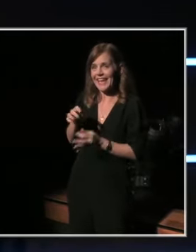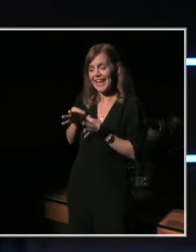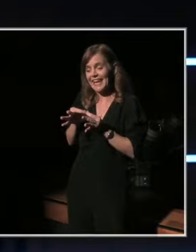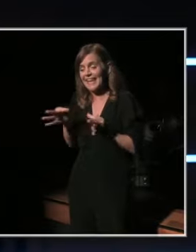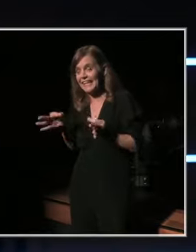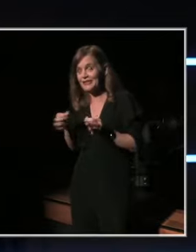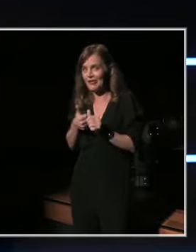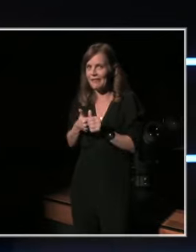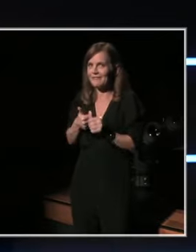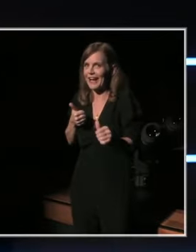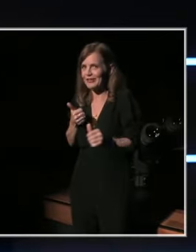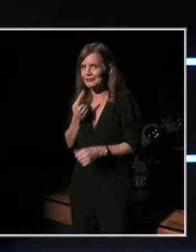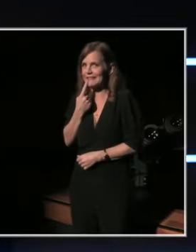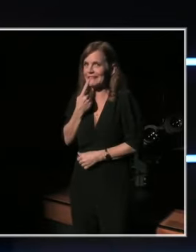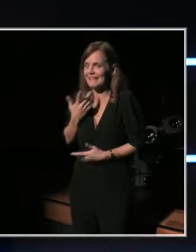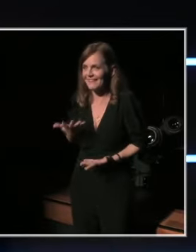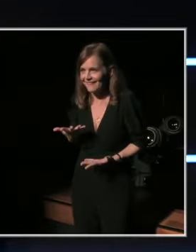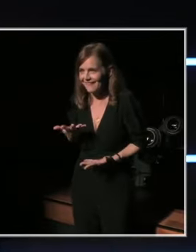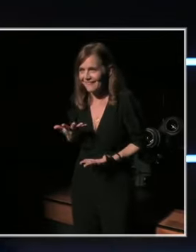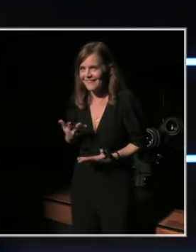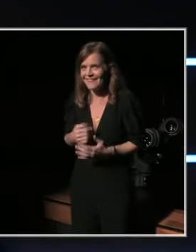needle factory.